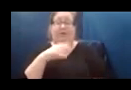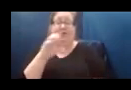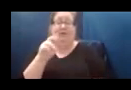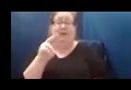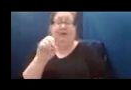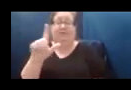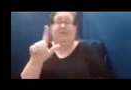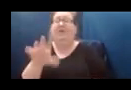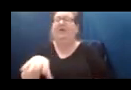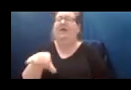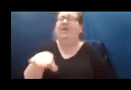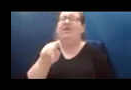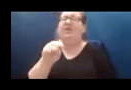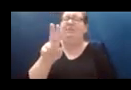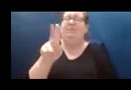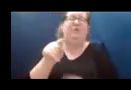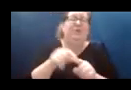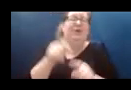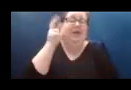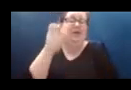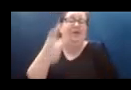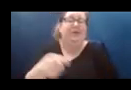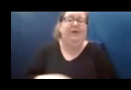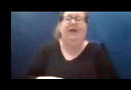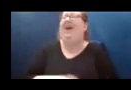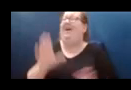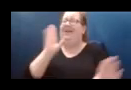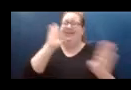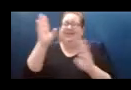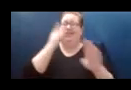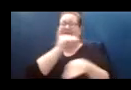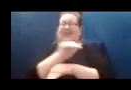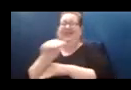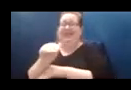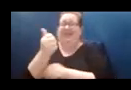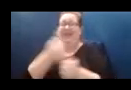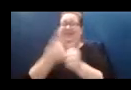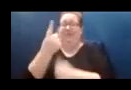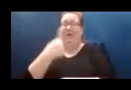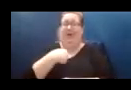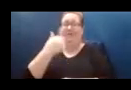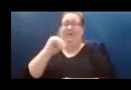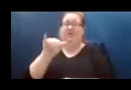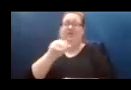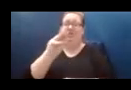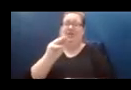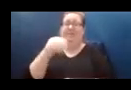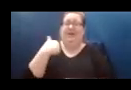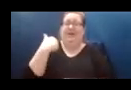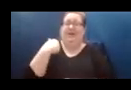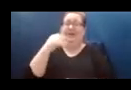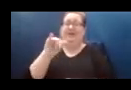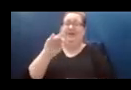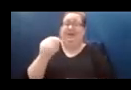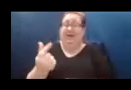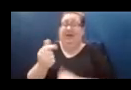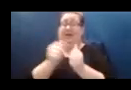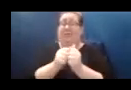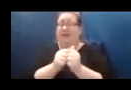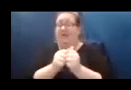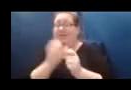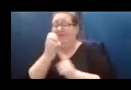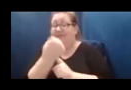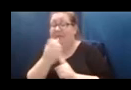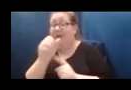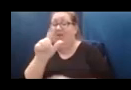You're on mute, Jim. Good evening, everyone. I'm Jim Young. I'm also with the South Ward Environmental Alliance. I'm glad to be